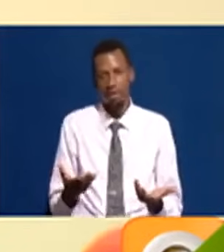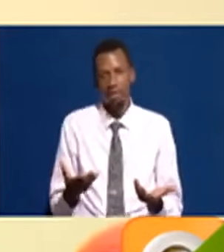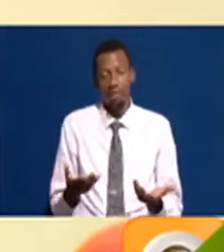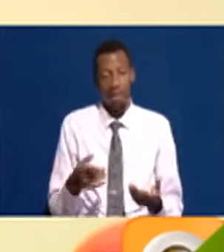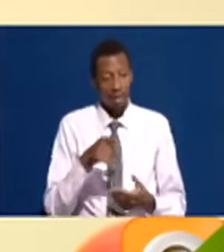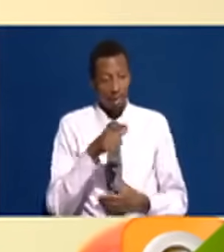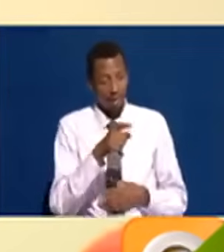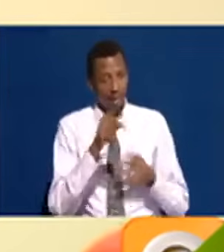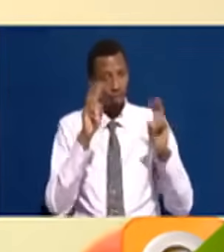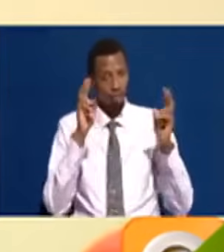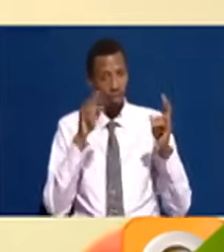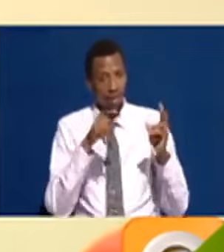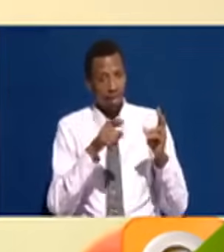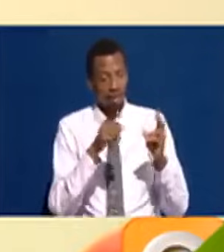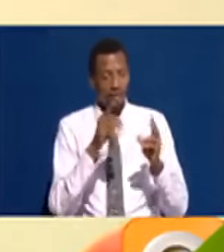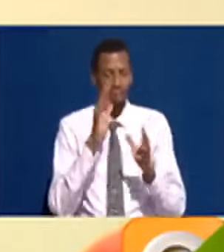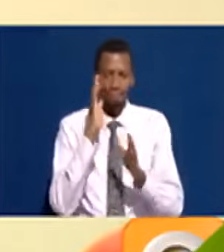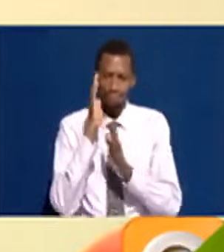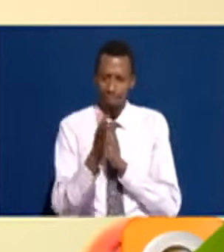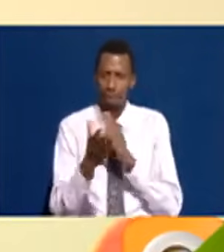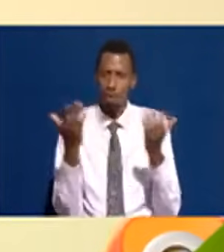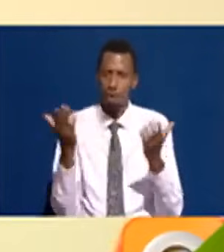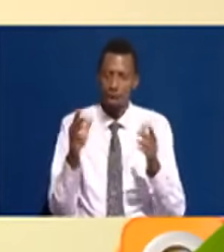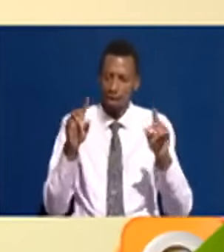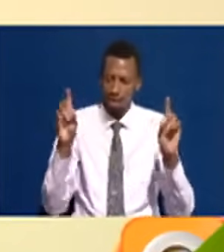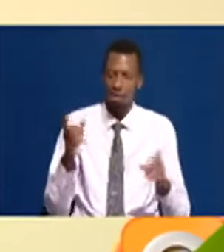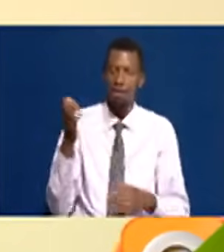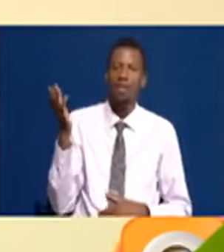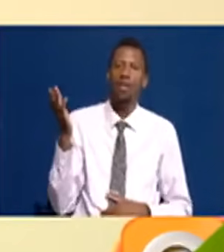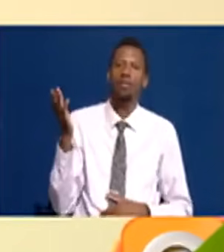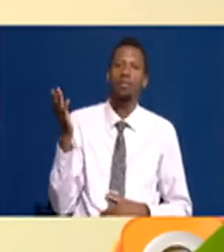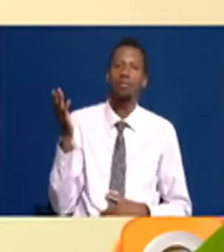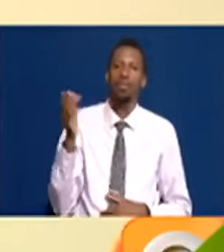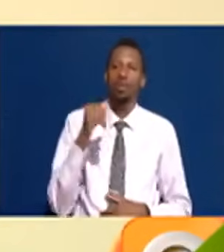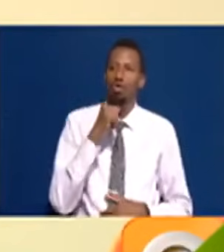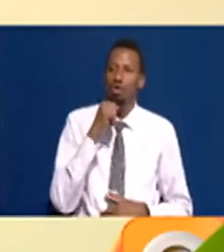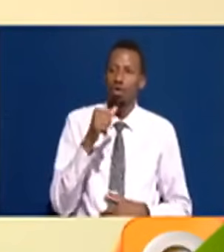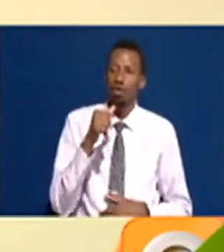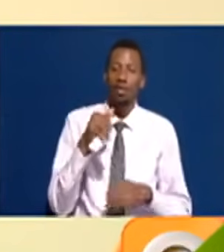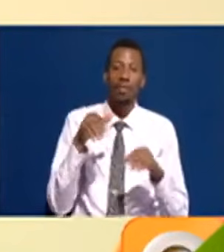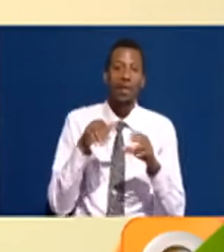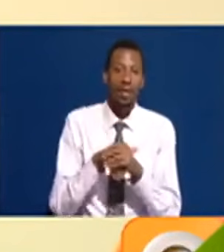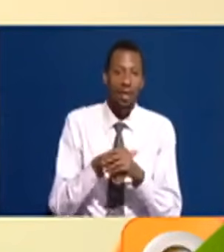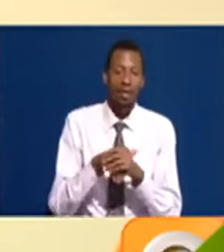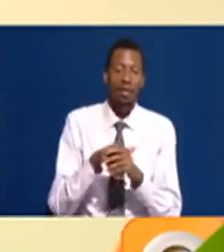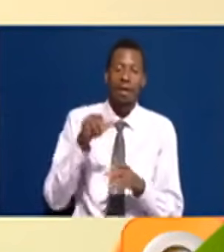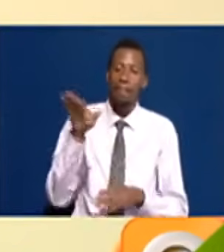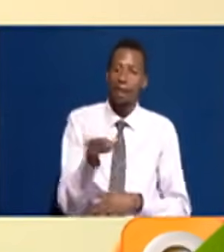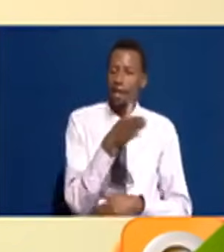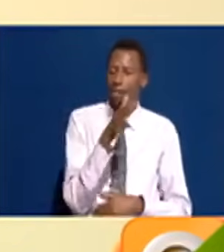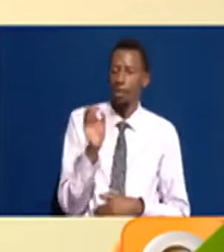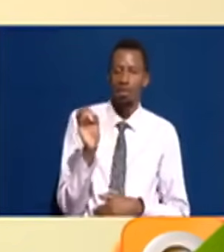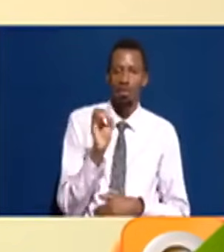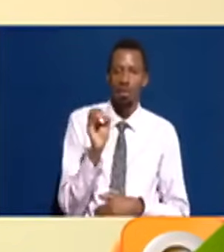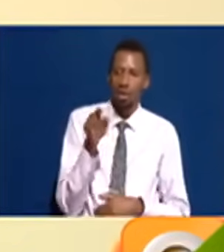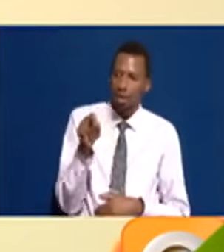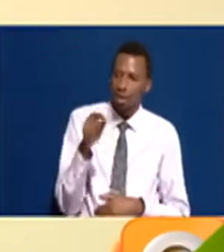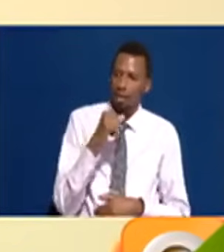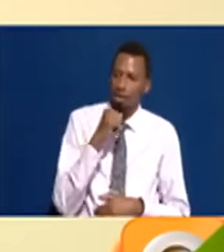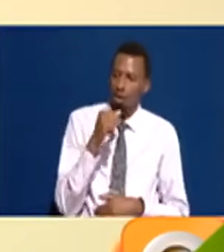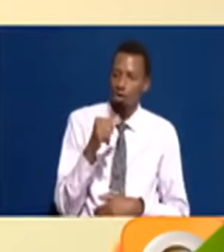matter was directed at the executive, not at the legislature. So it is not work of